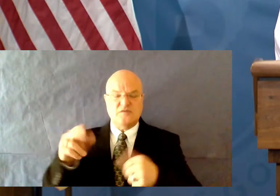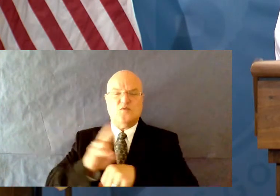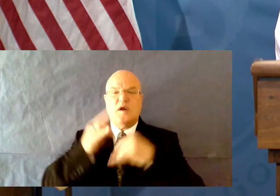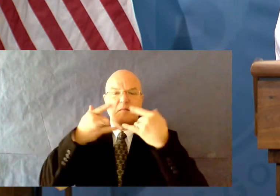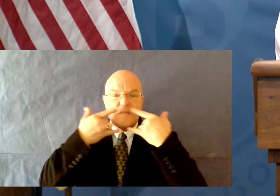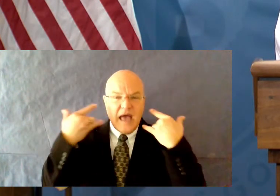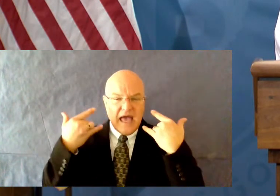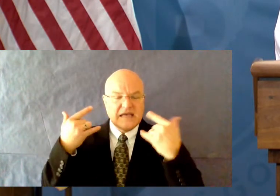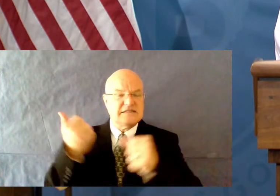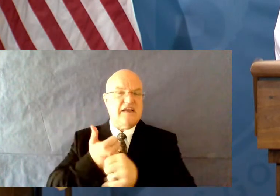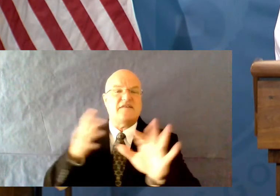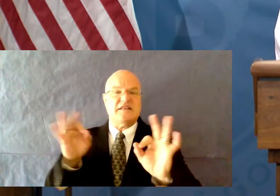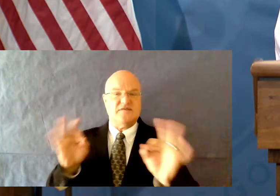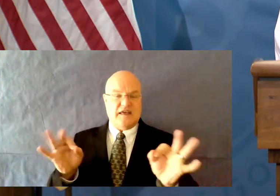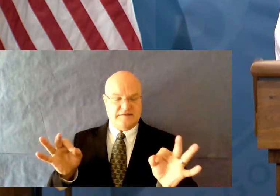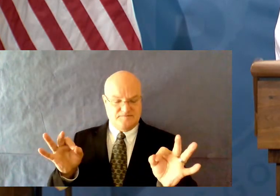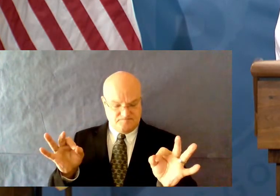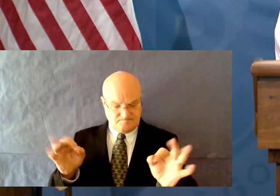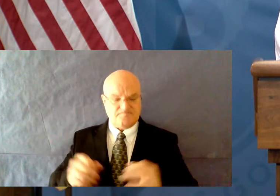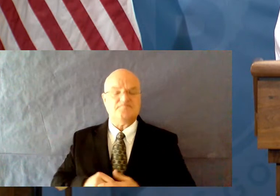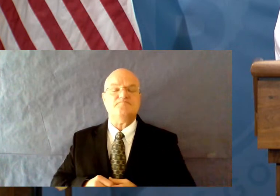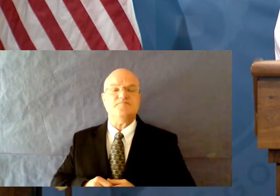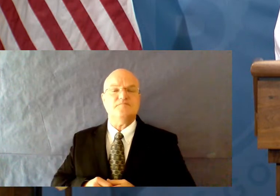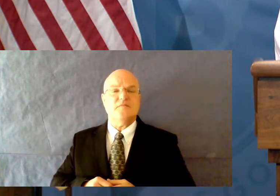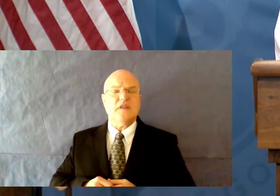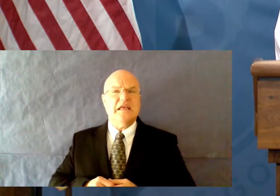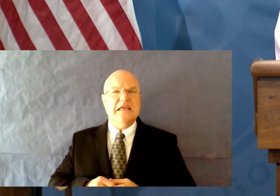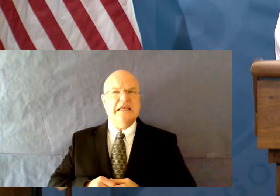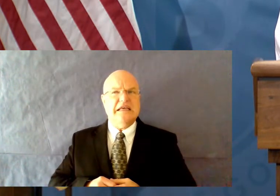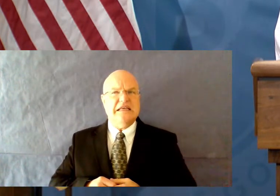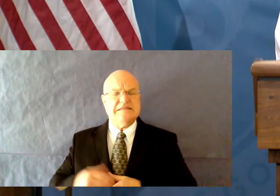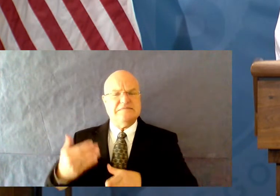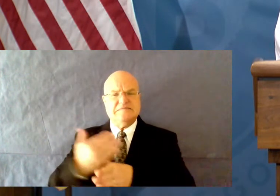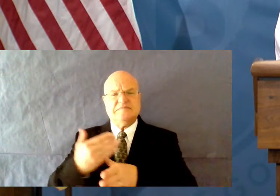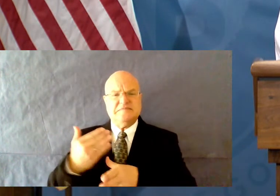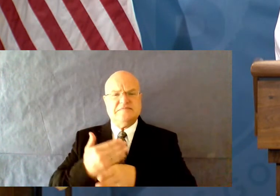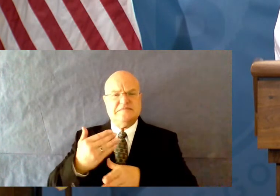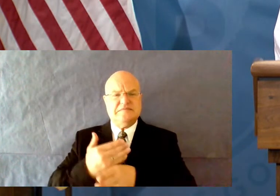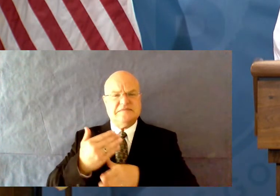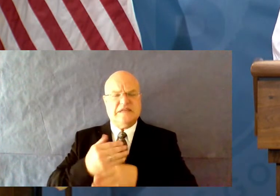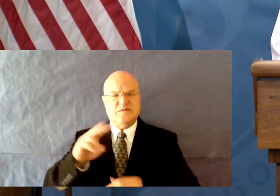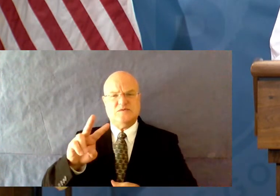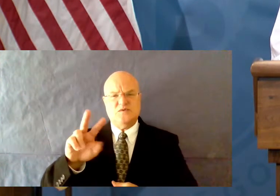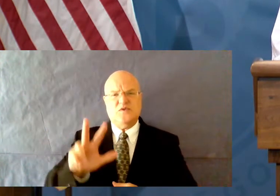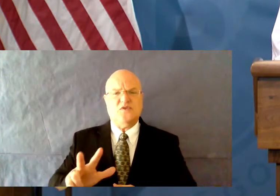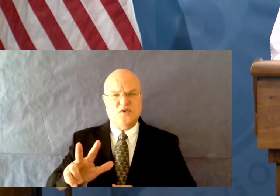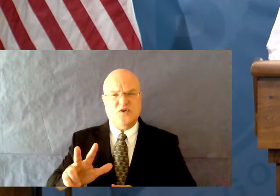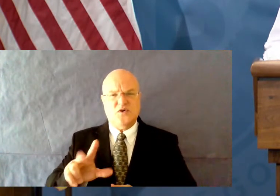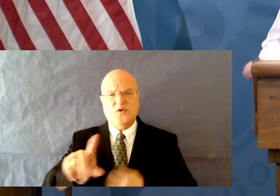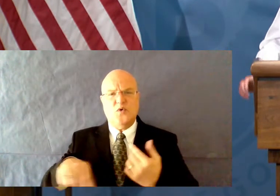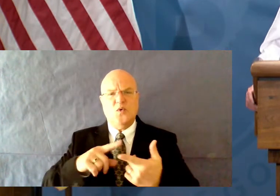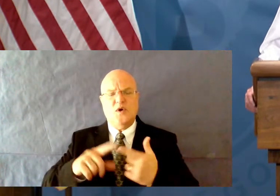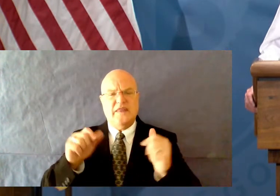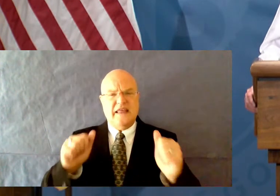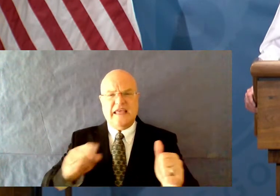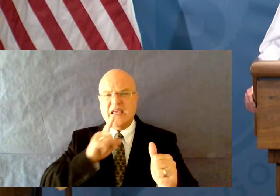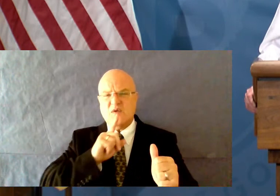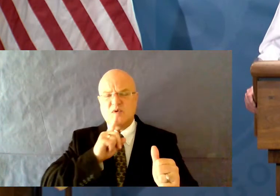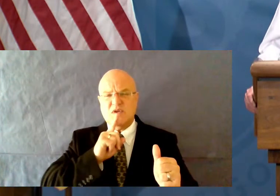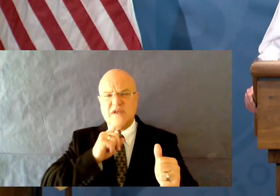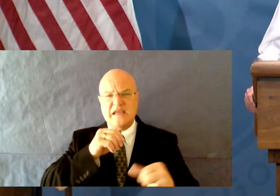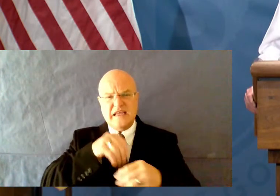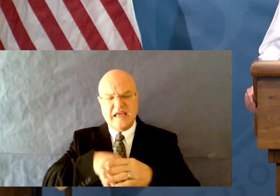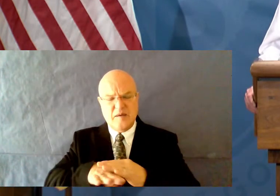masks and everything, isn't it kind of impeding them to keep them into 2/3 standards whenever they can realistically come